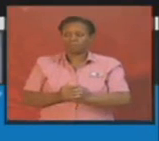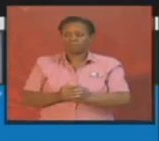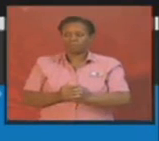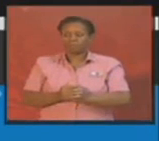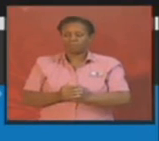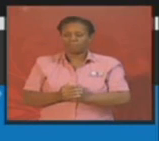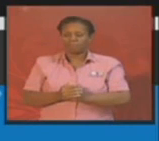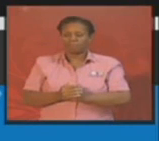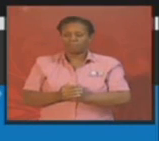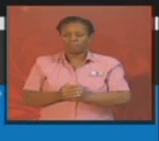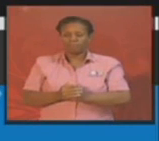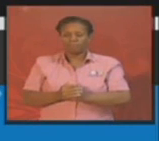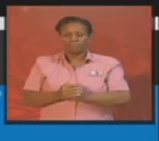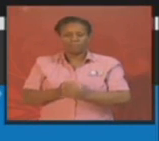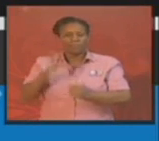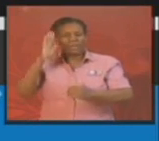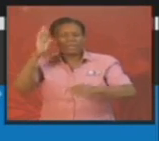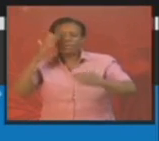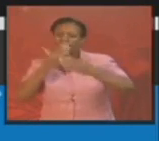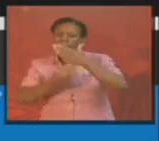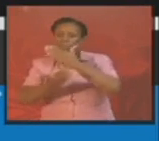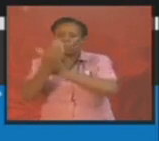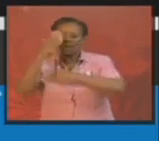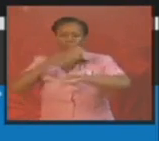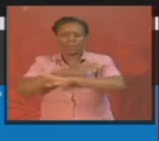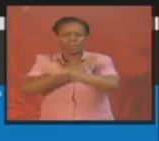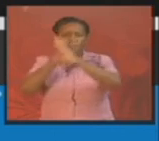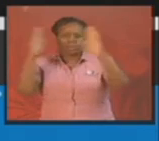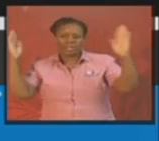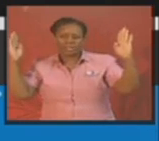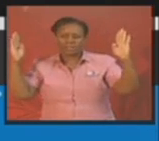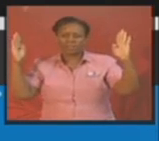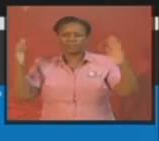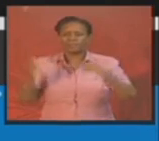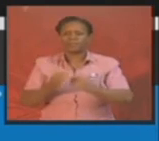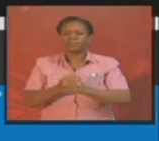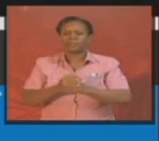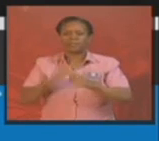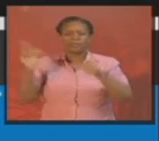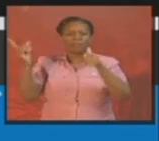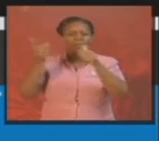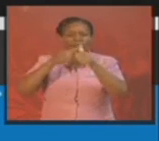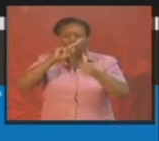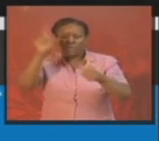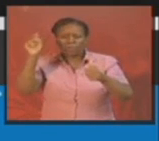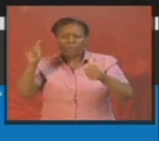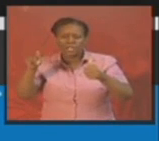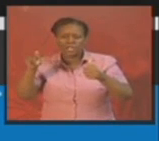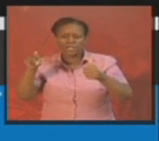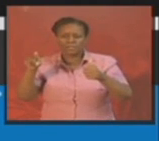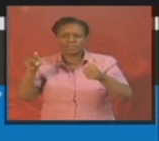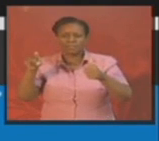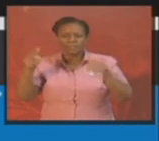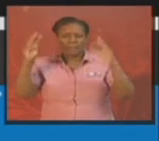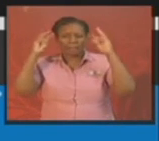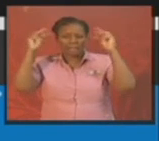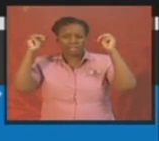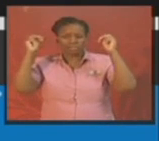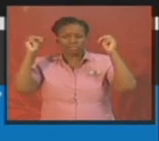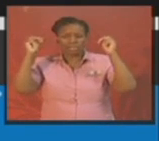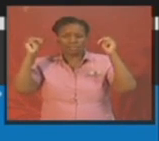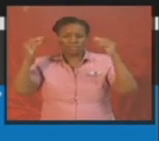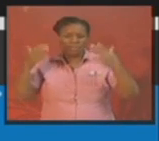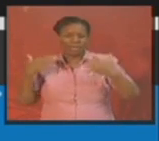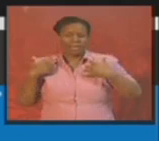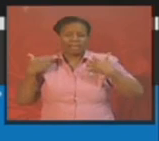Hi, good morning. Private Harry, azpnews.com. My first question is for Minister Dayal Singh. Minister, the indemnity